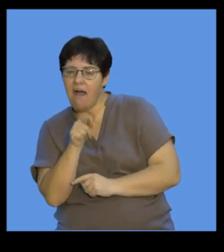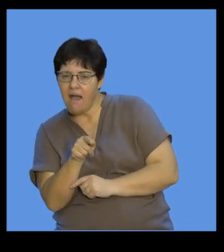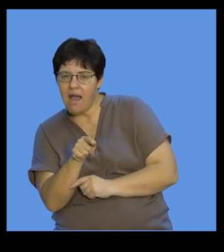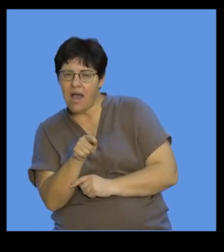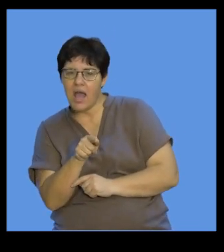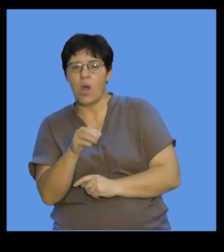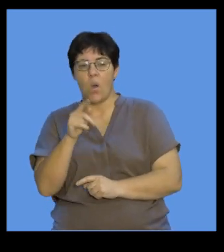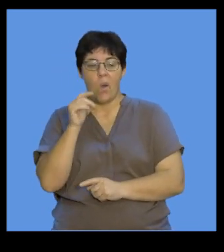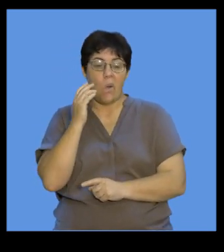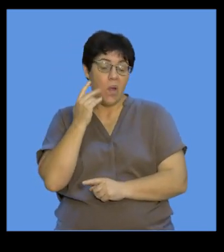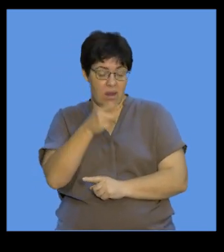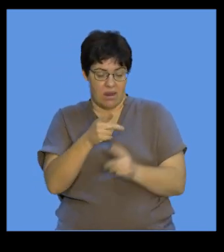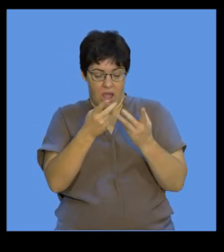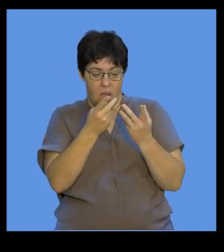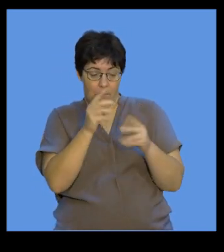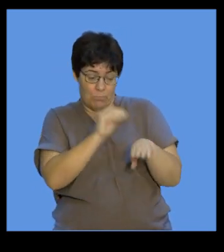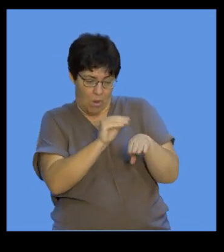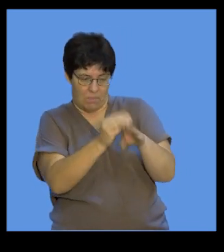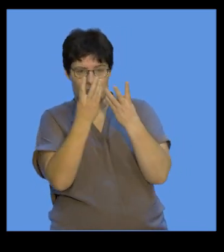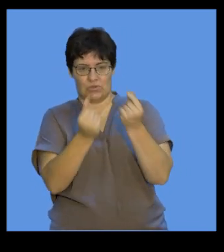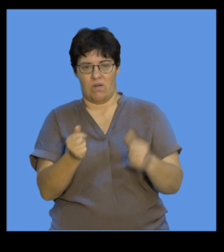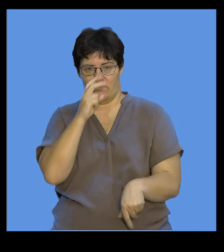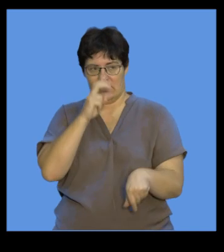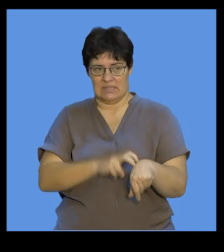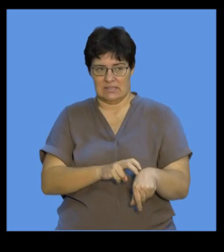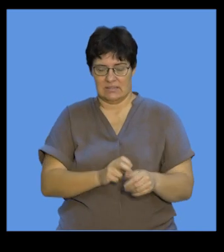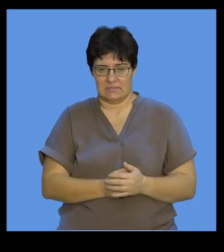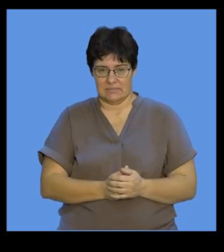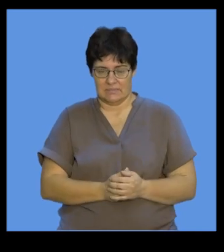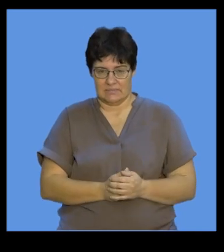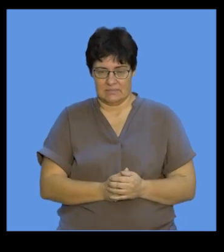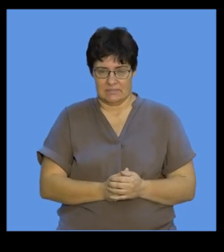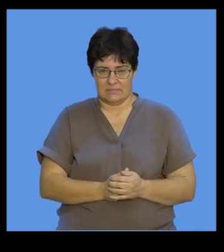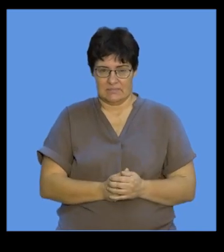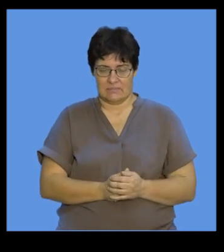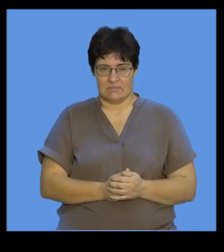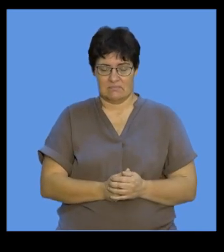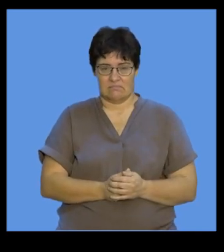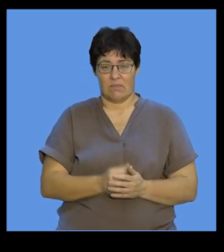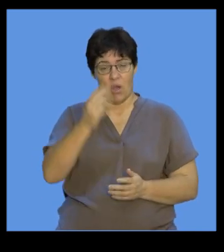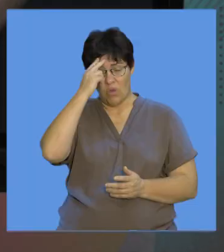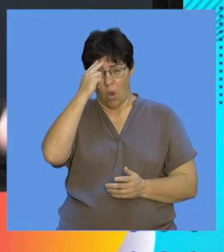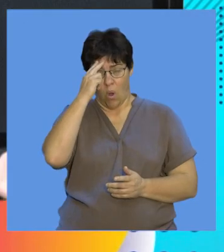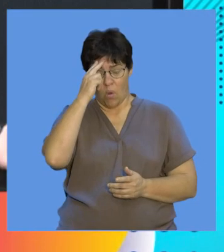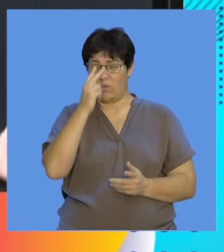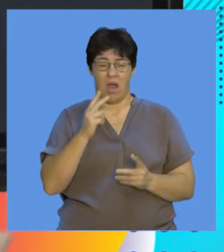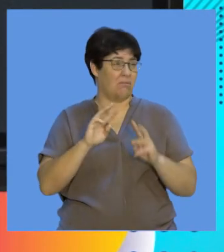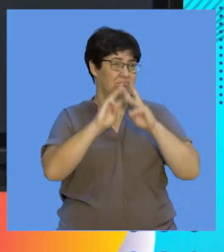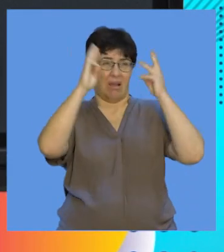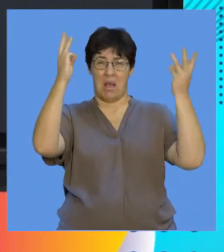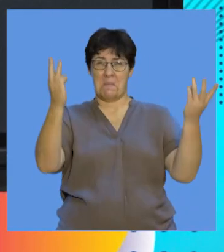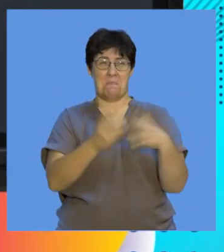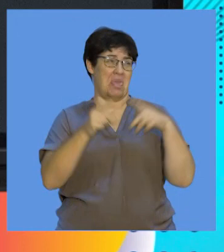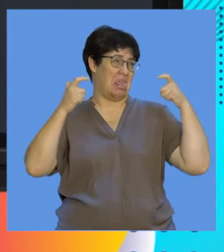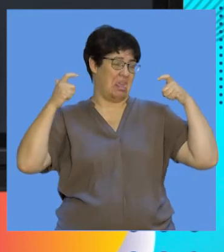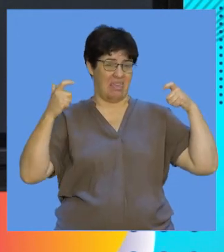when solving a particular problem. So, we know the universe is very big.